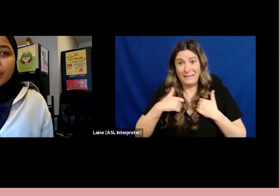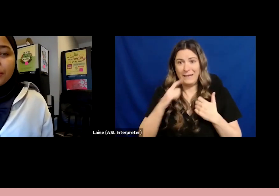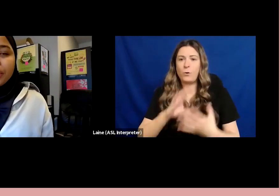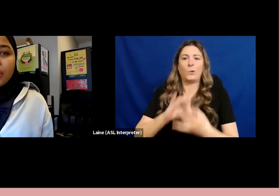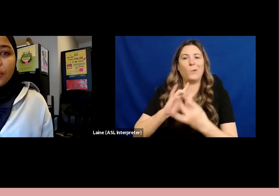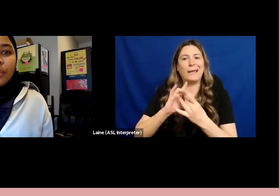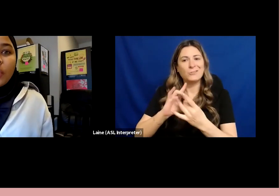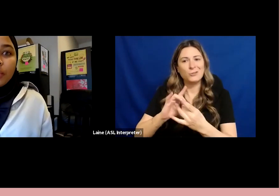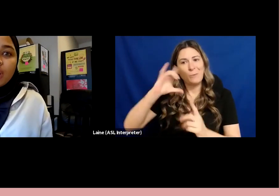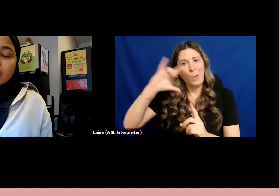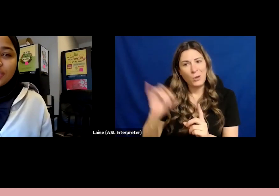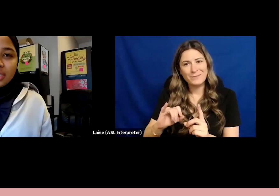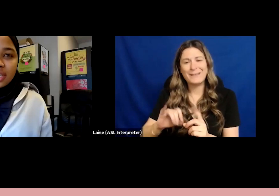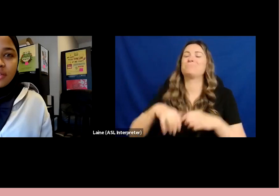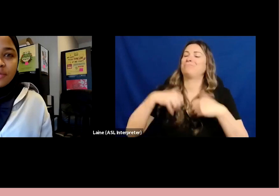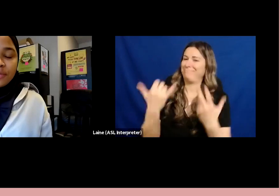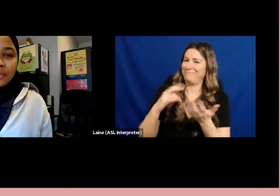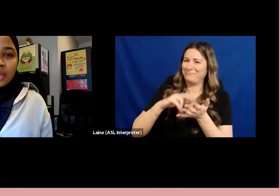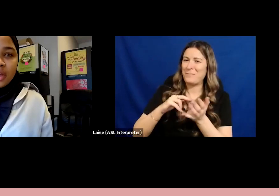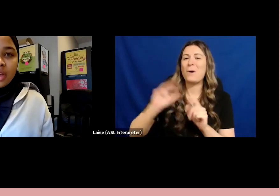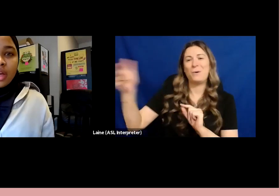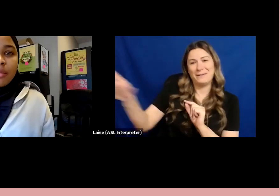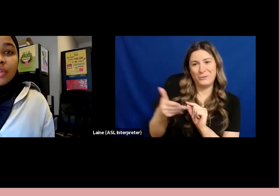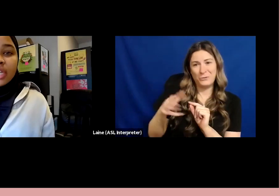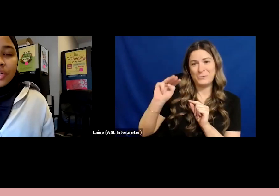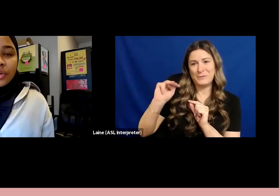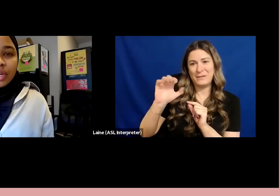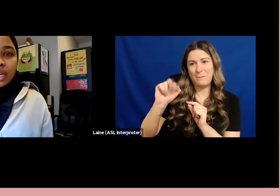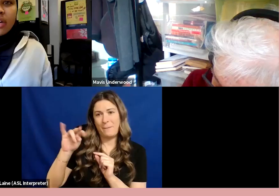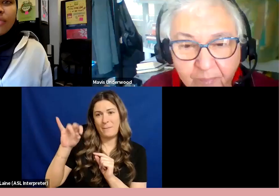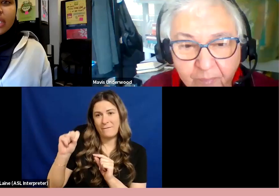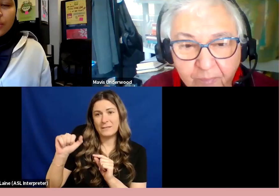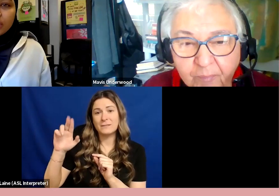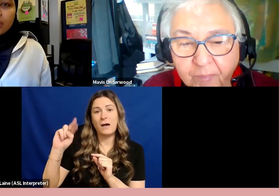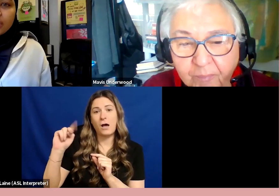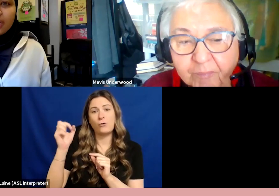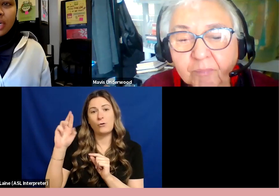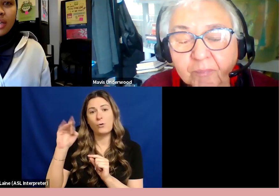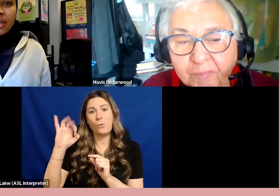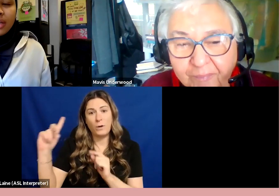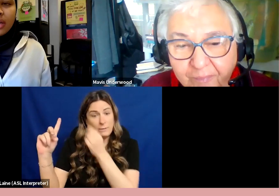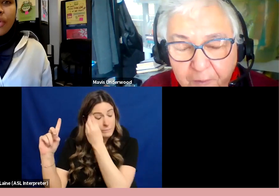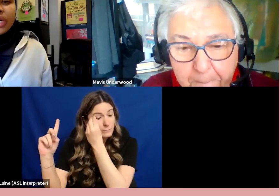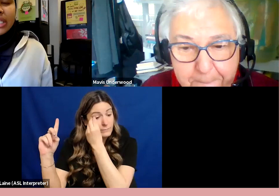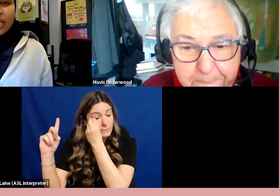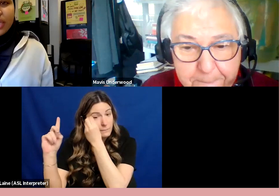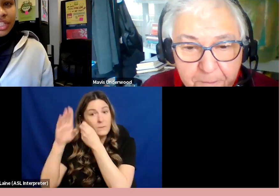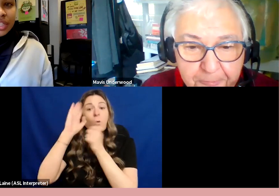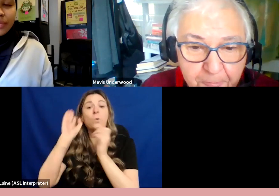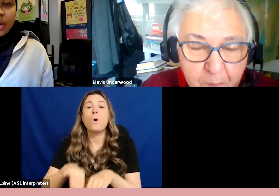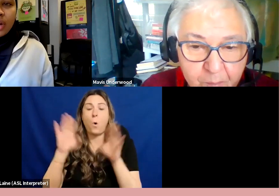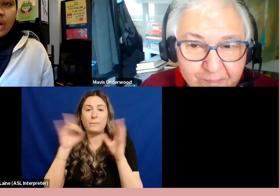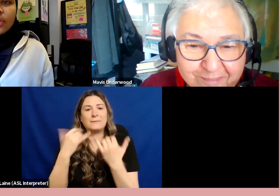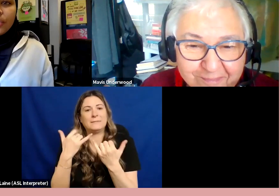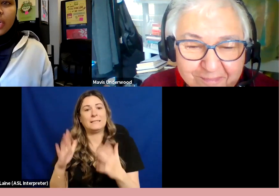Mavis Underwood, who will be opening our session today. Mavis Underwood is of the Saewut community from Saenich